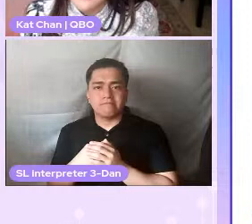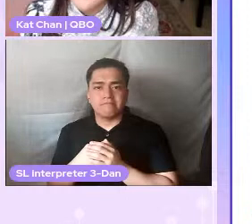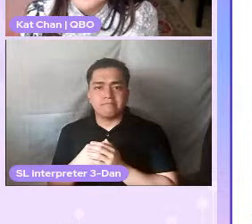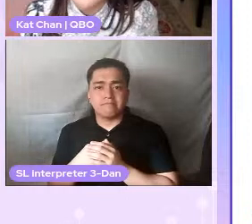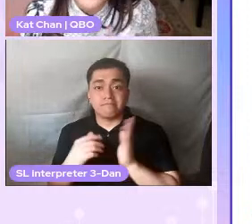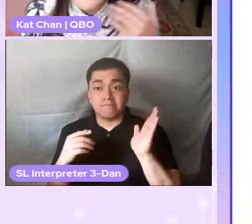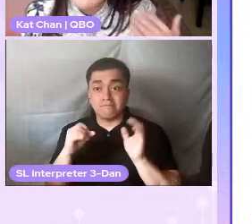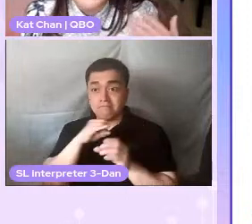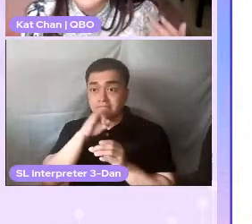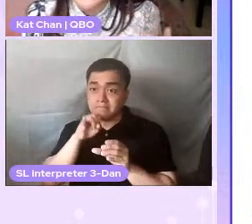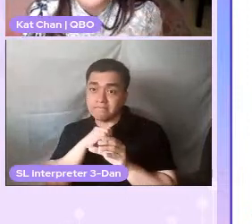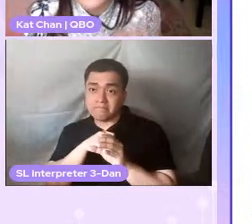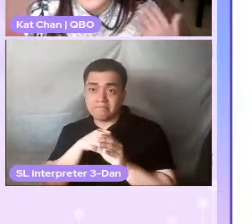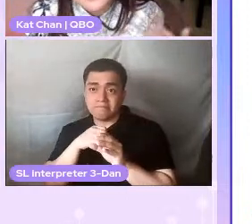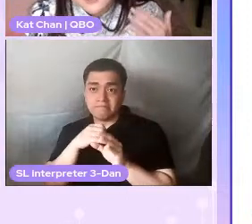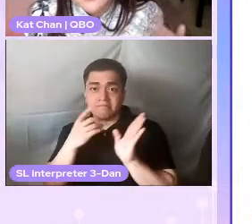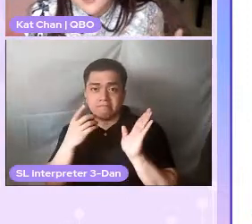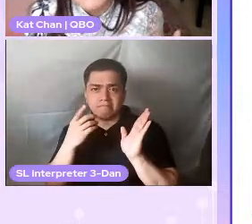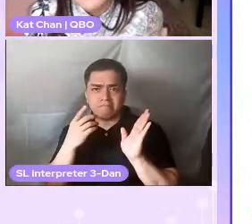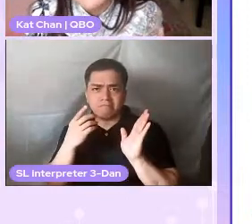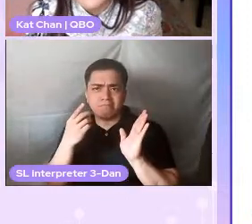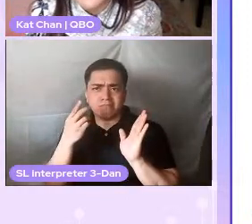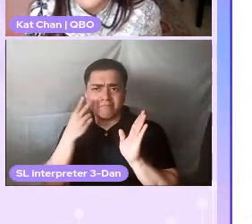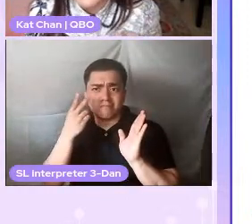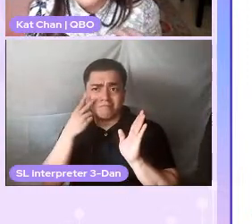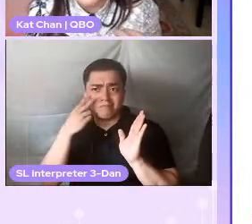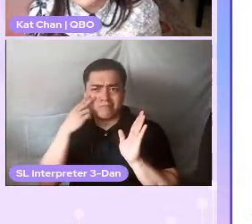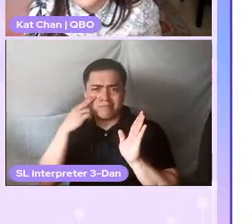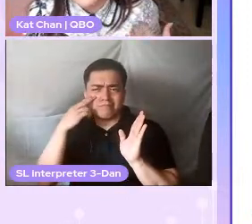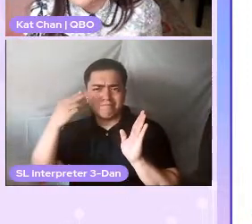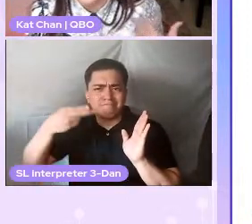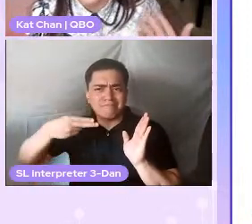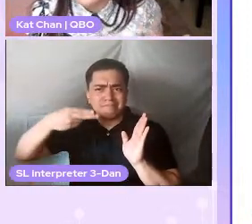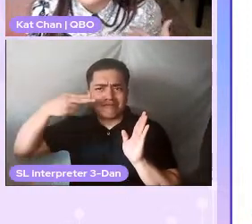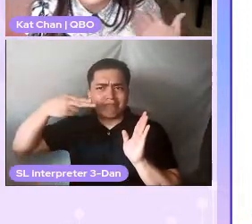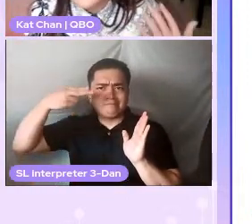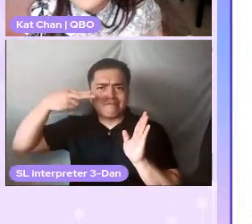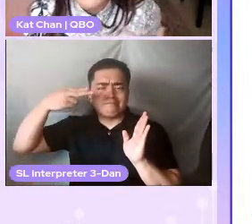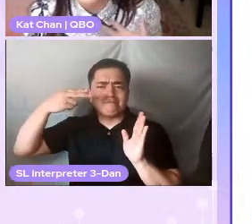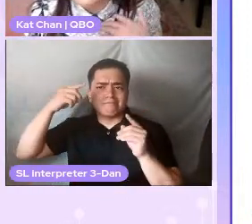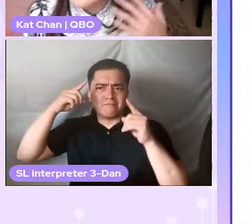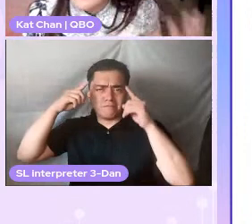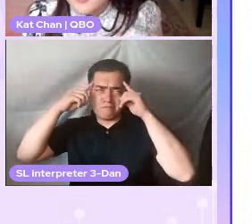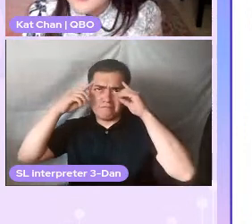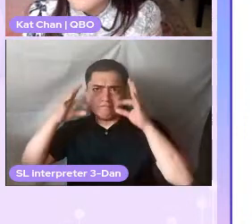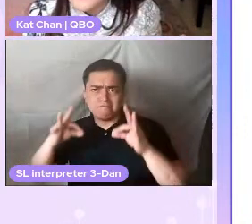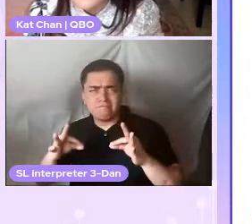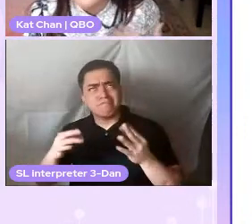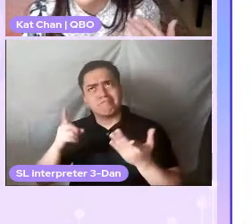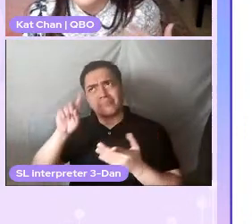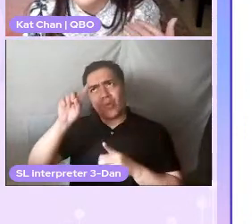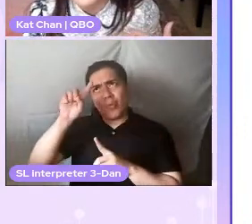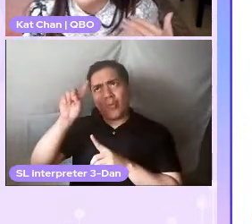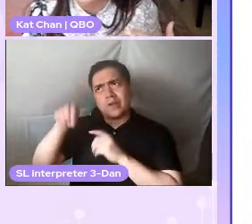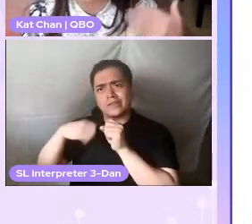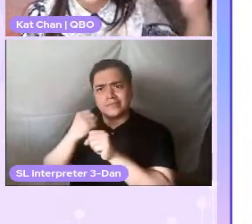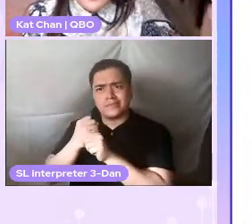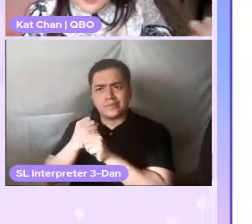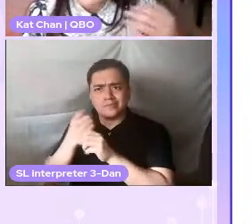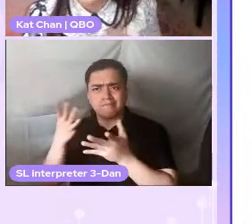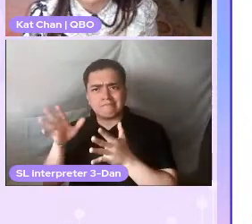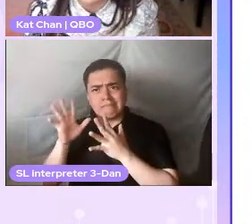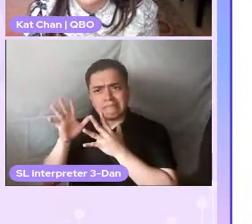tech startups, sobrang mas mataas yung quit rate nila, meaning they decide na after 1 year, 6 months, ganyan, they leave na and they don't